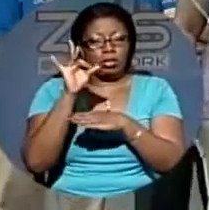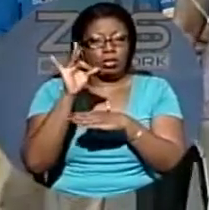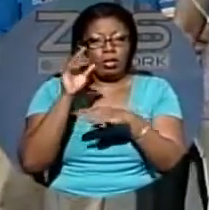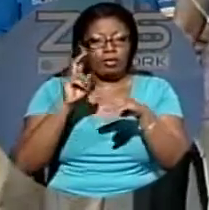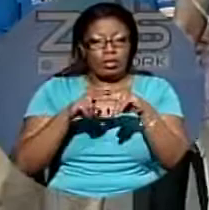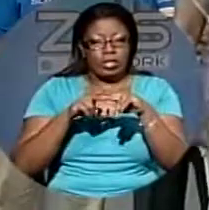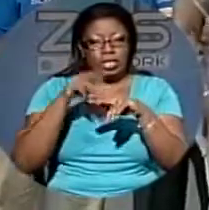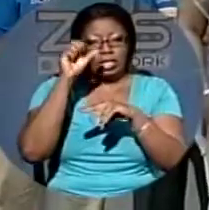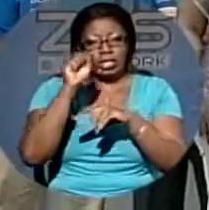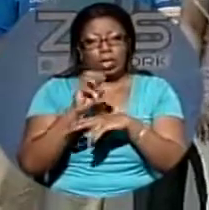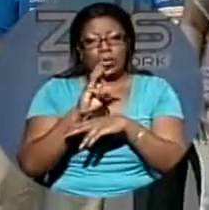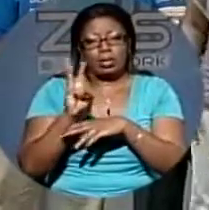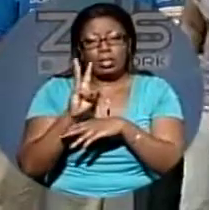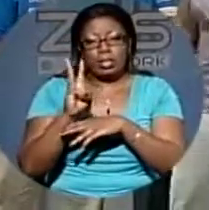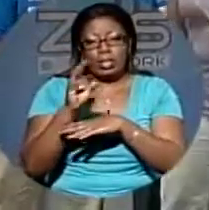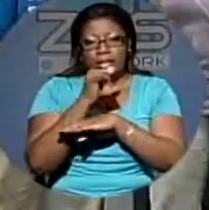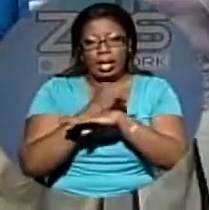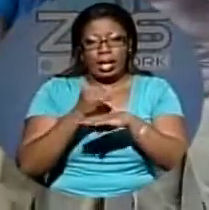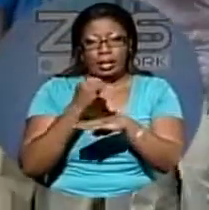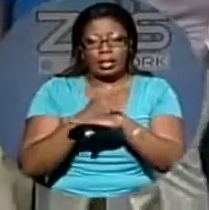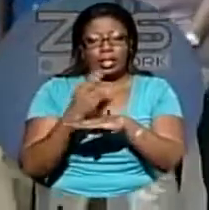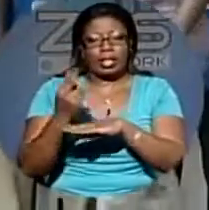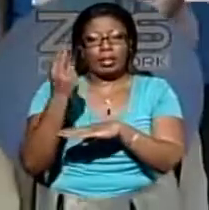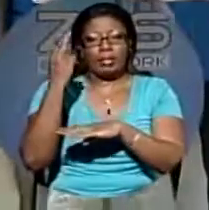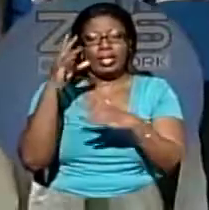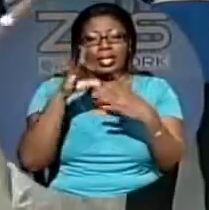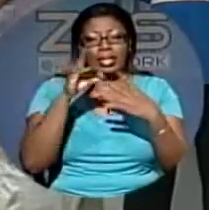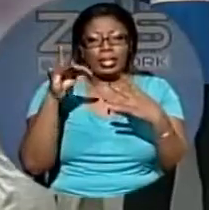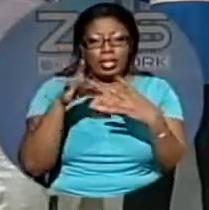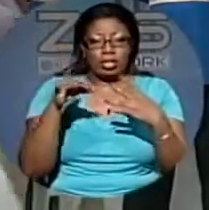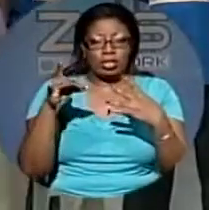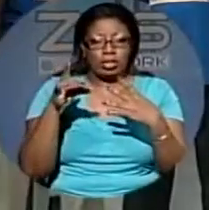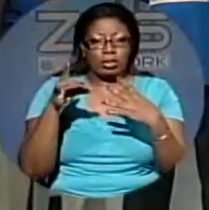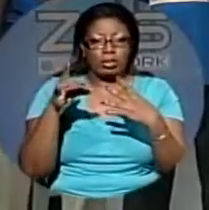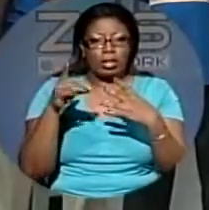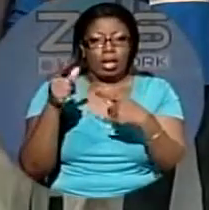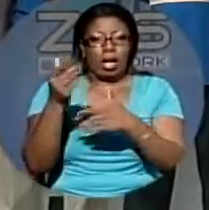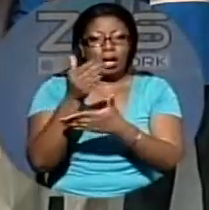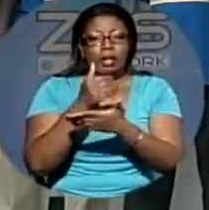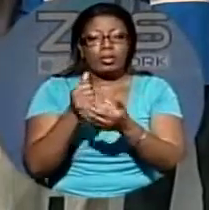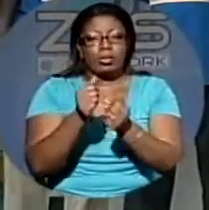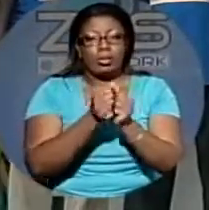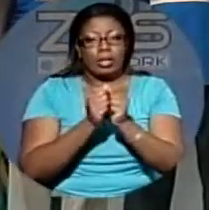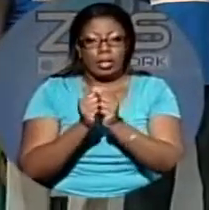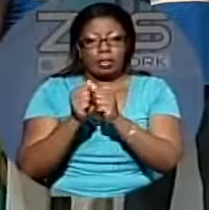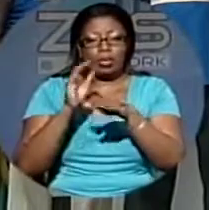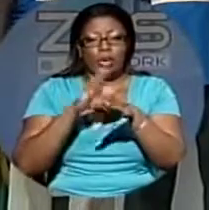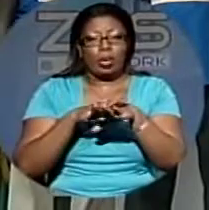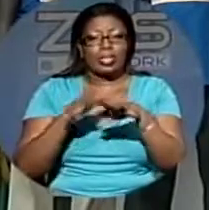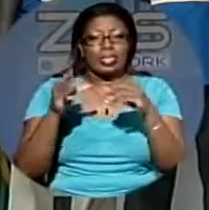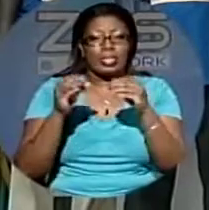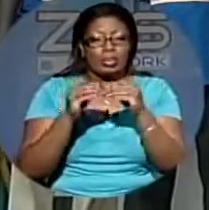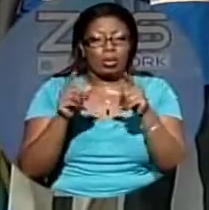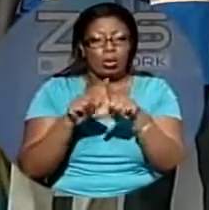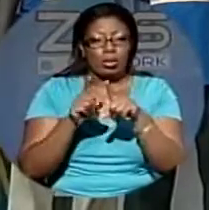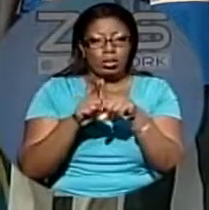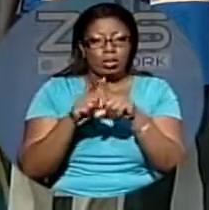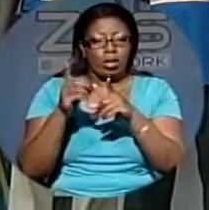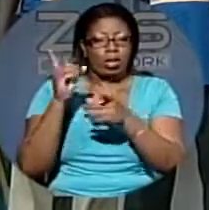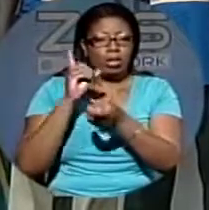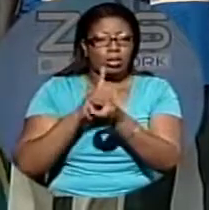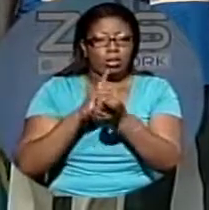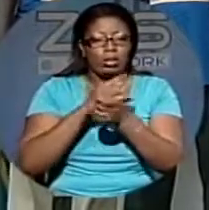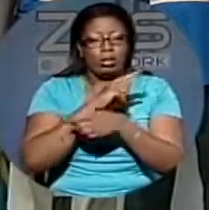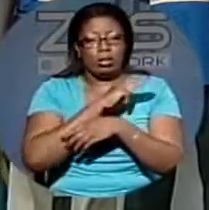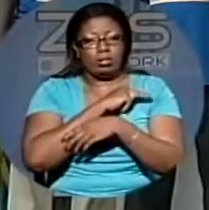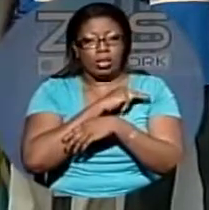southwestern region in the island in the upcoming general elections are coming together to put on the summit. Dr. Kendall Major is one